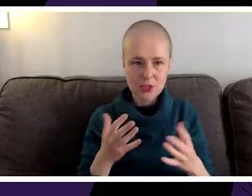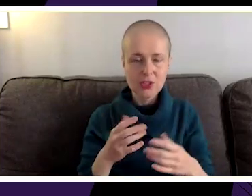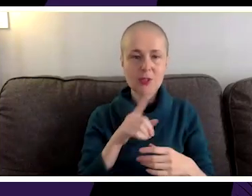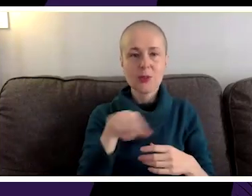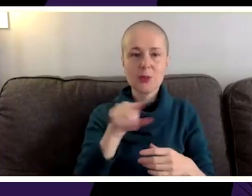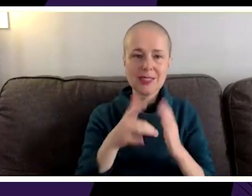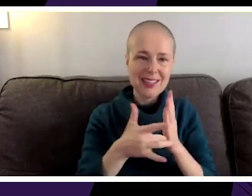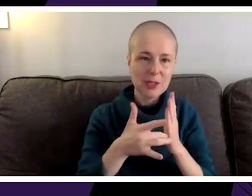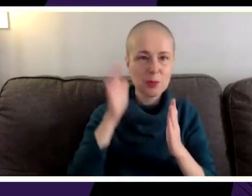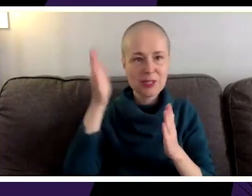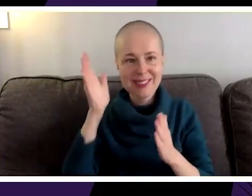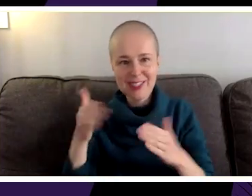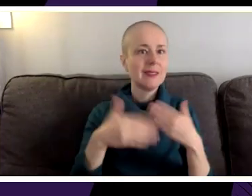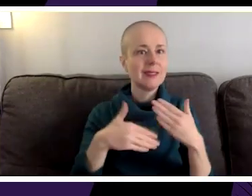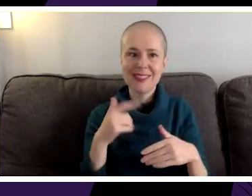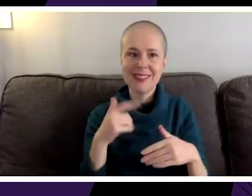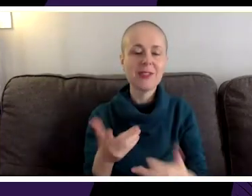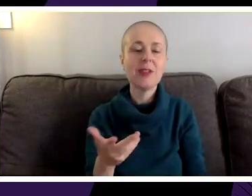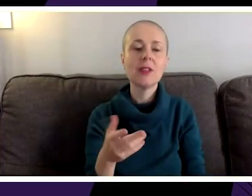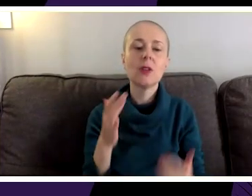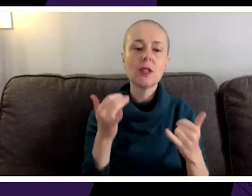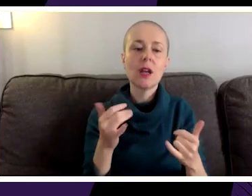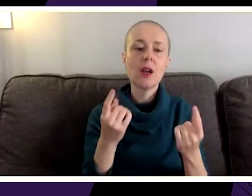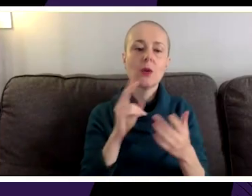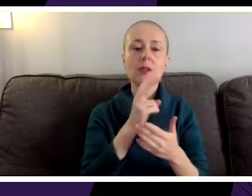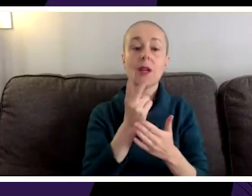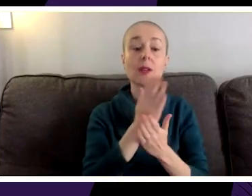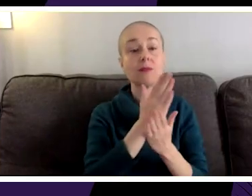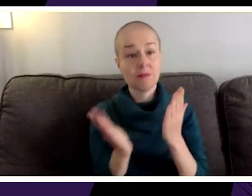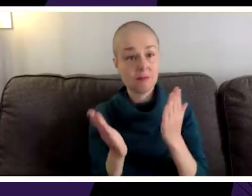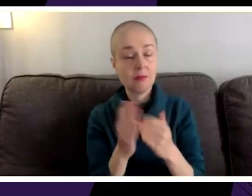technical presentations. You all did amazing. We're going to move into the second portion